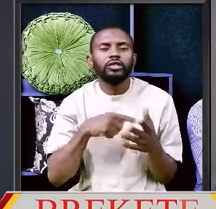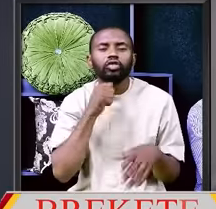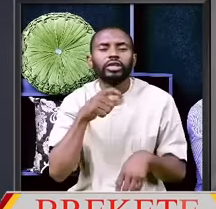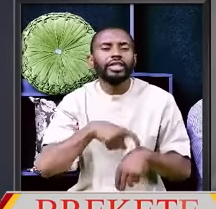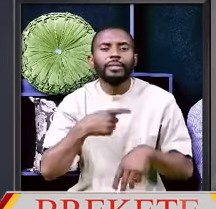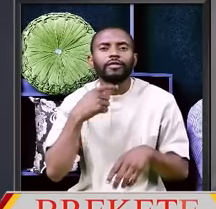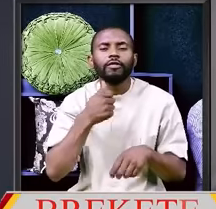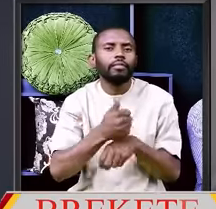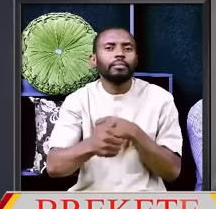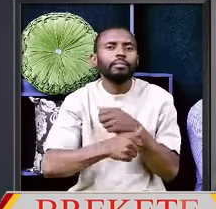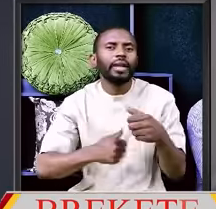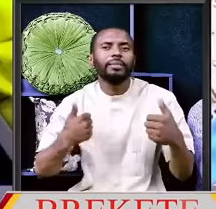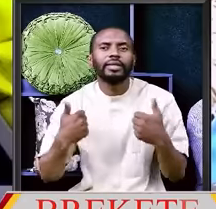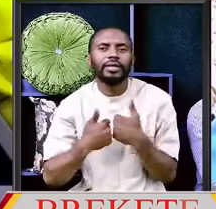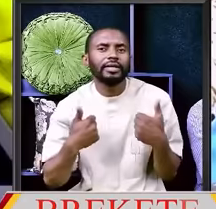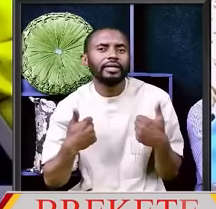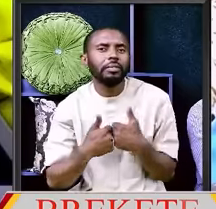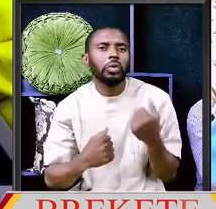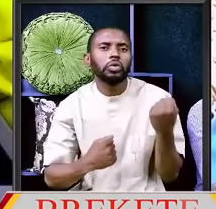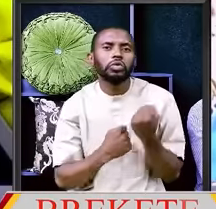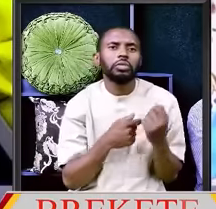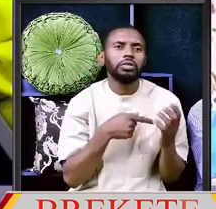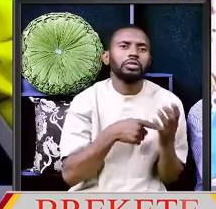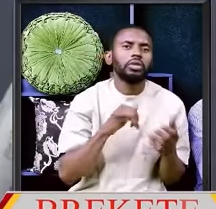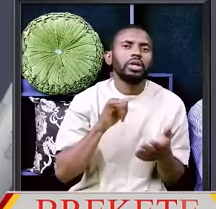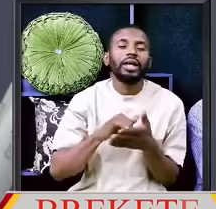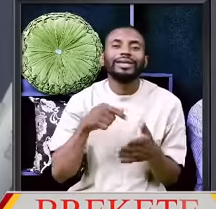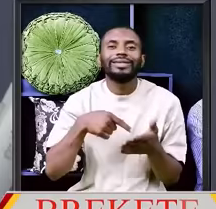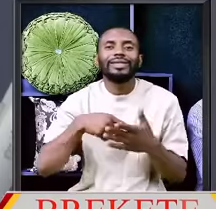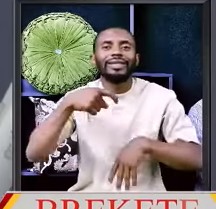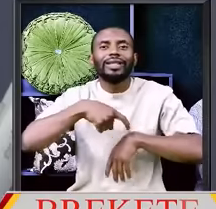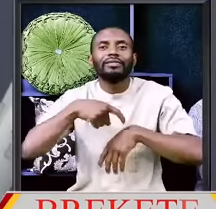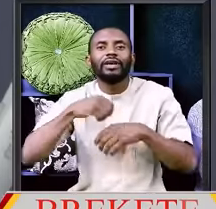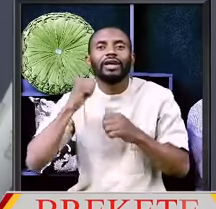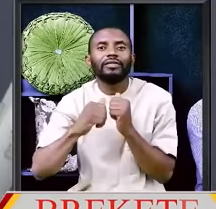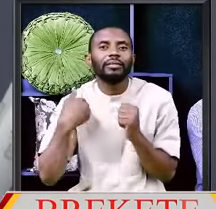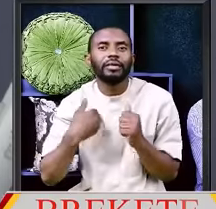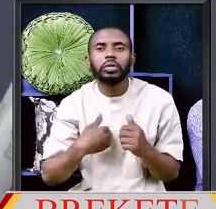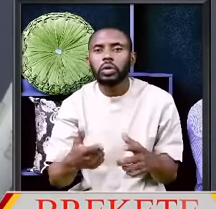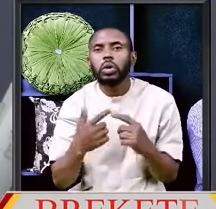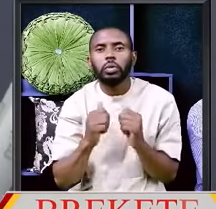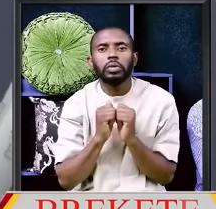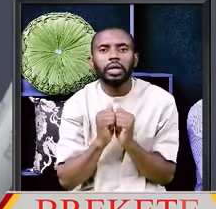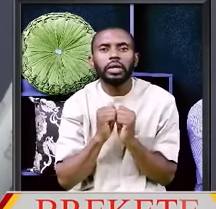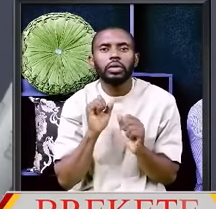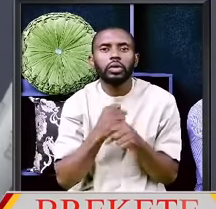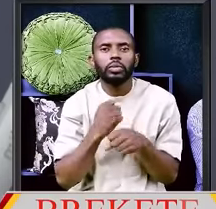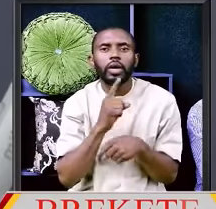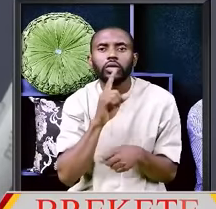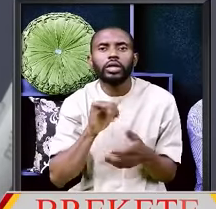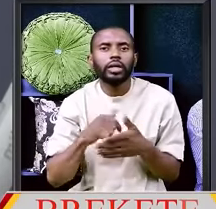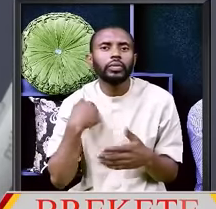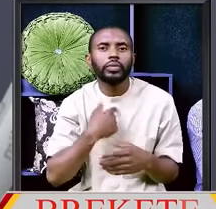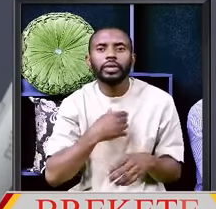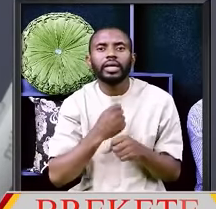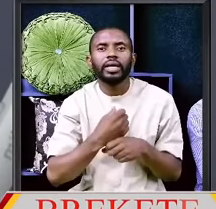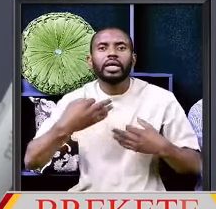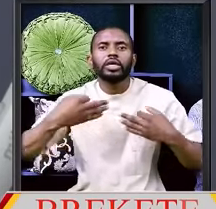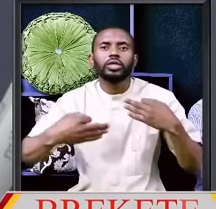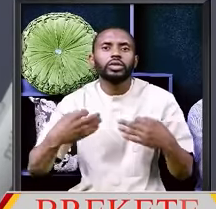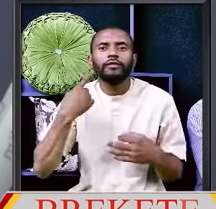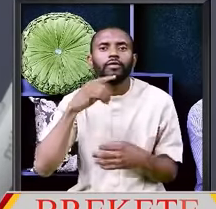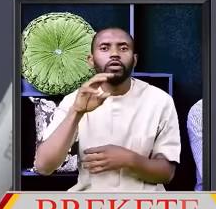for supporters ganging up and anything. This is the time for everybody to come together to make sure that we get justice for